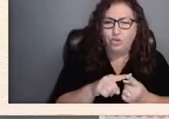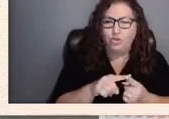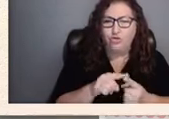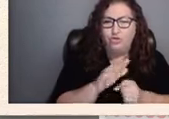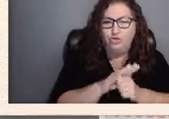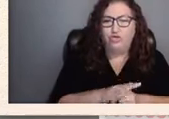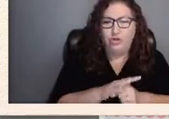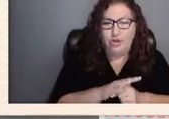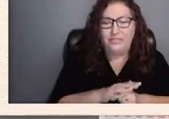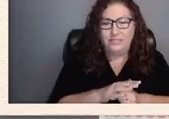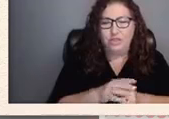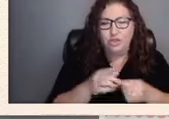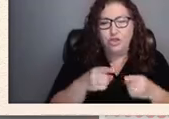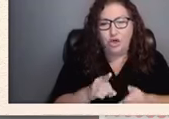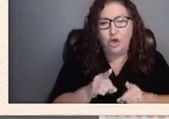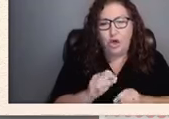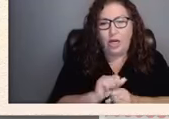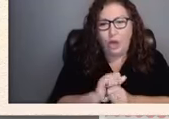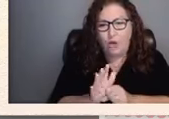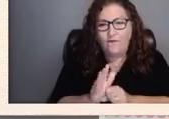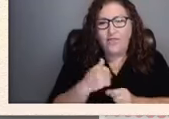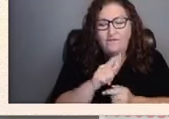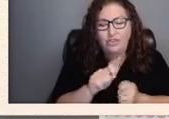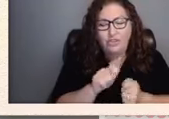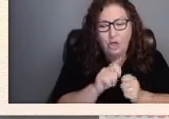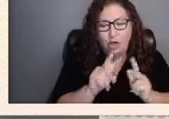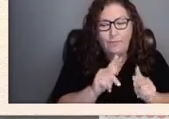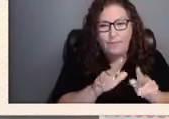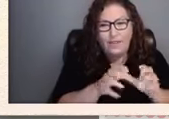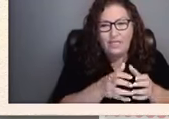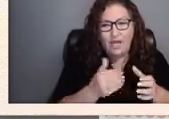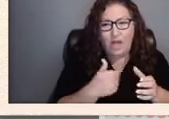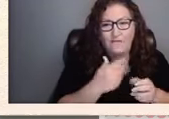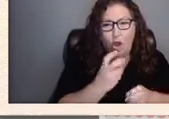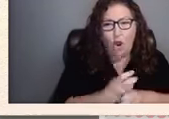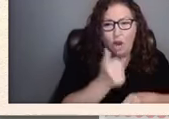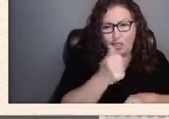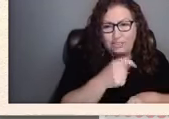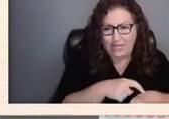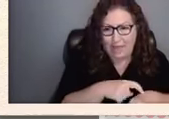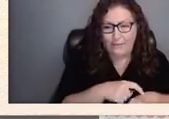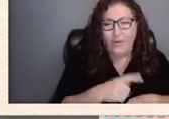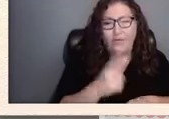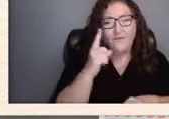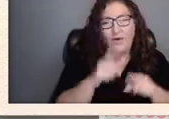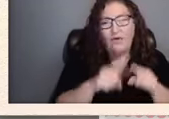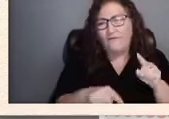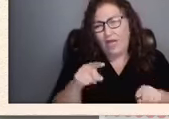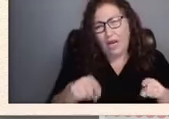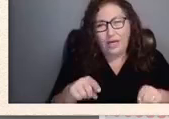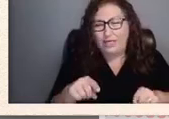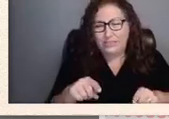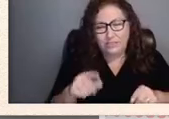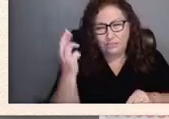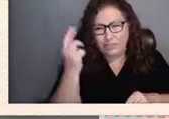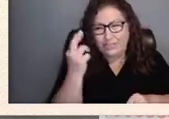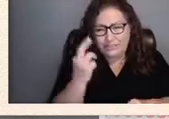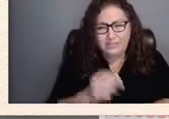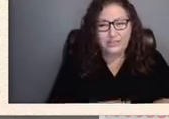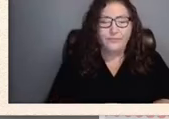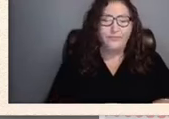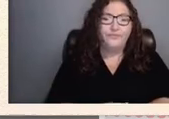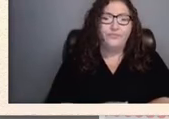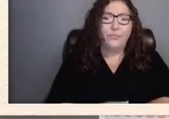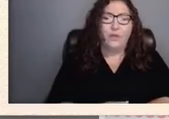COVID. There are certain populations that have had a harder time for various practical and other reasons during